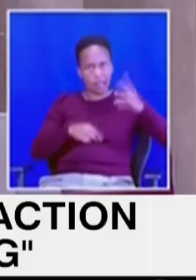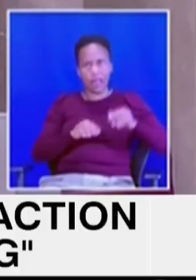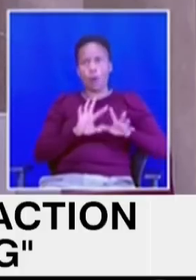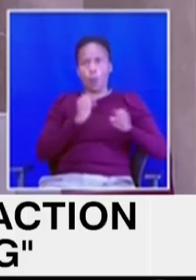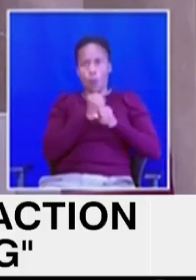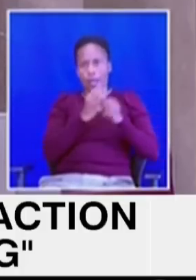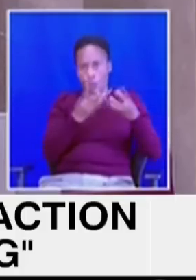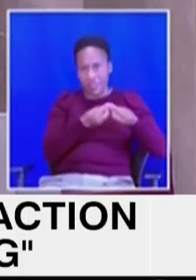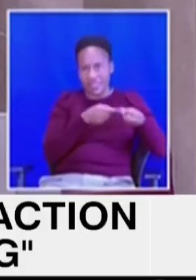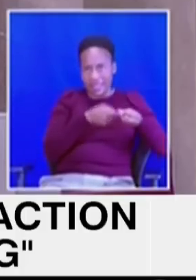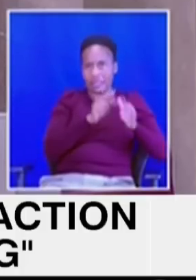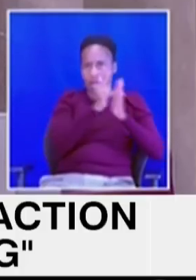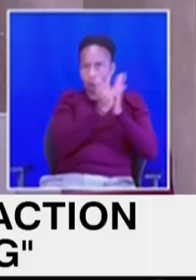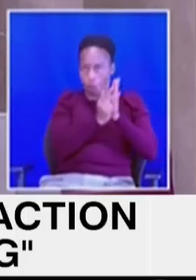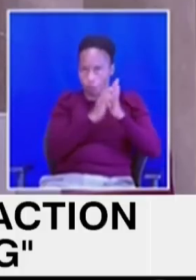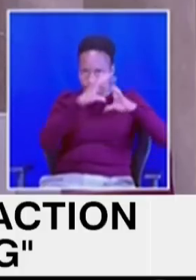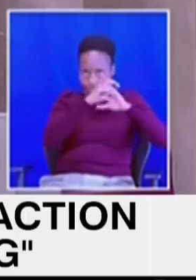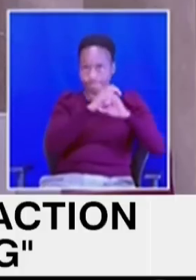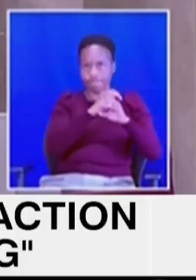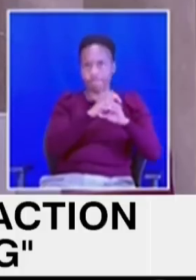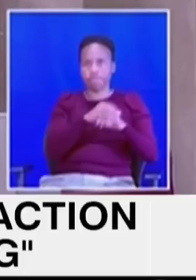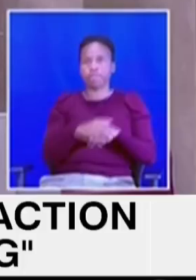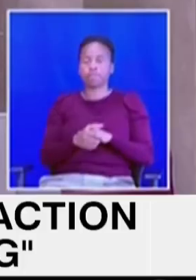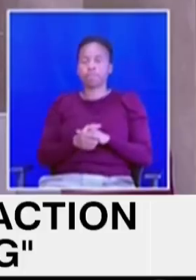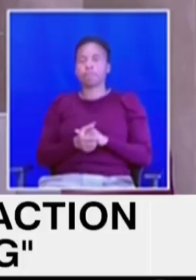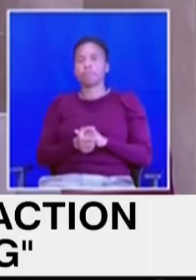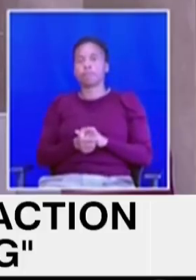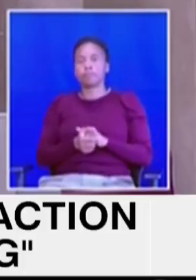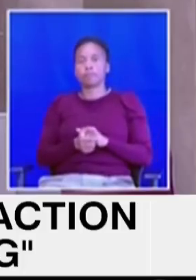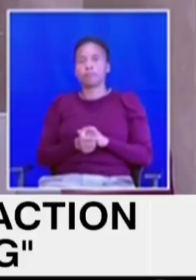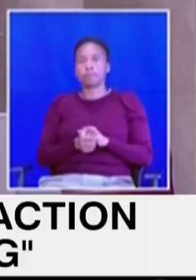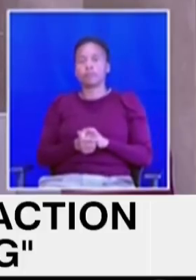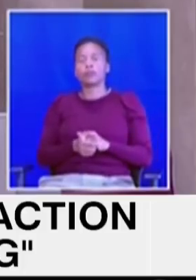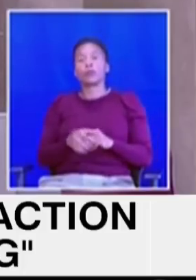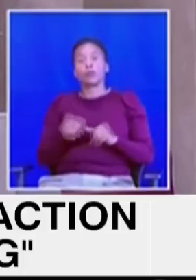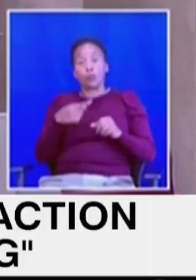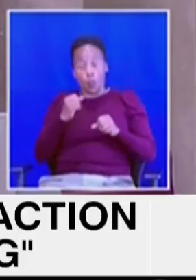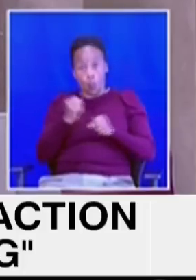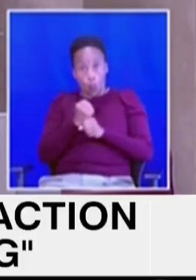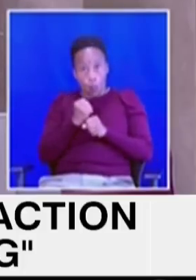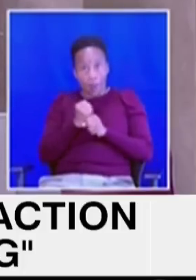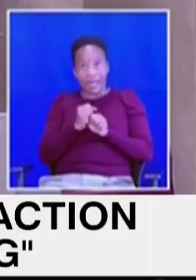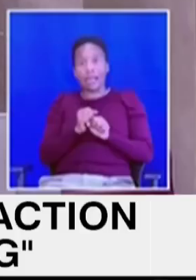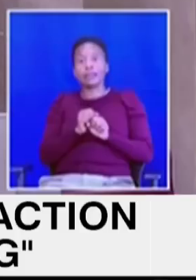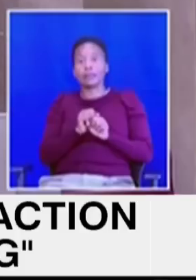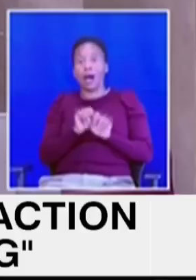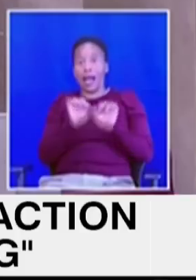enforcement agencies to do their work without